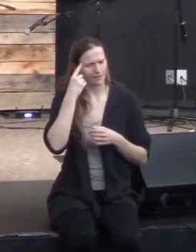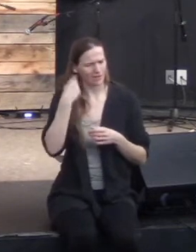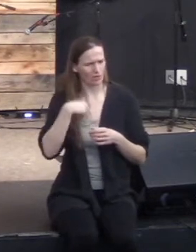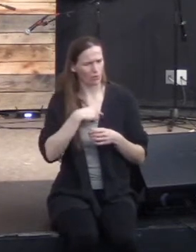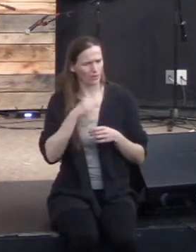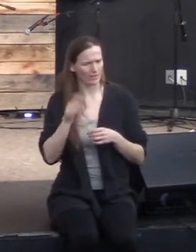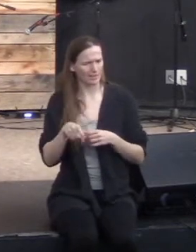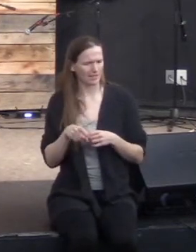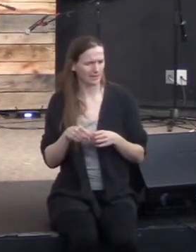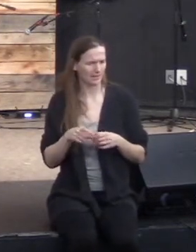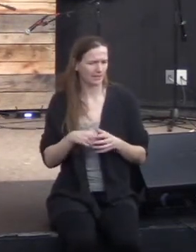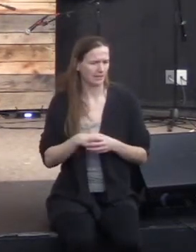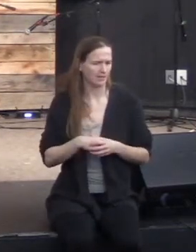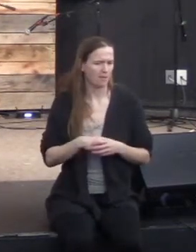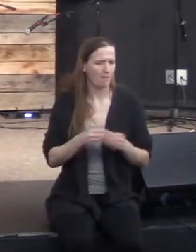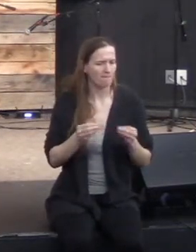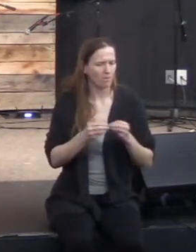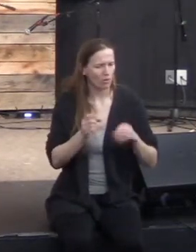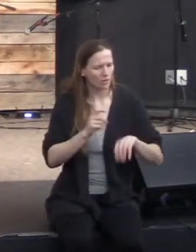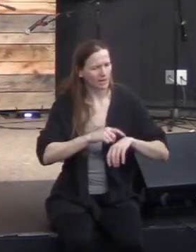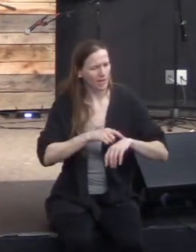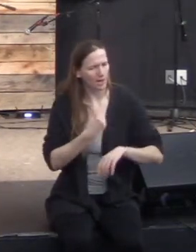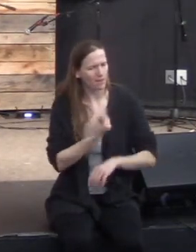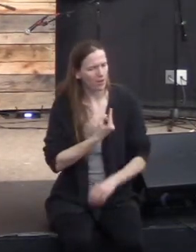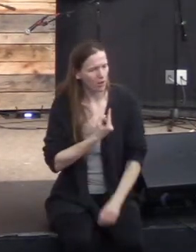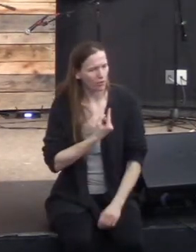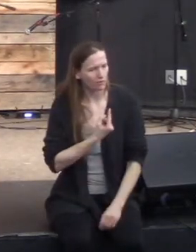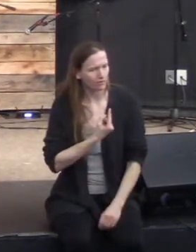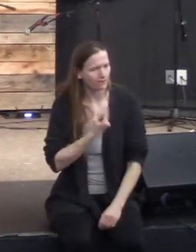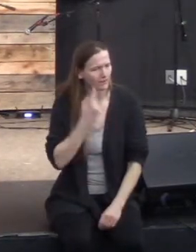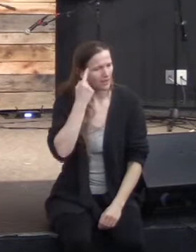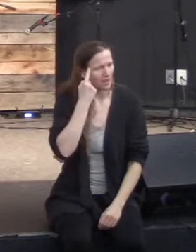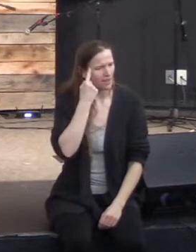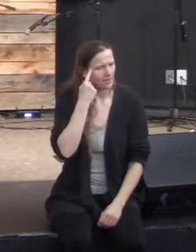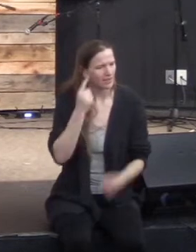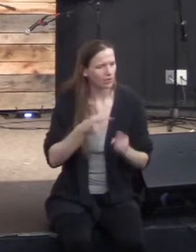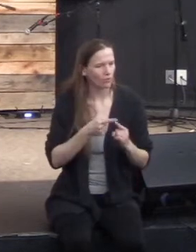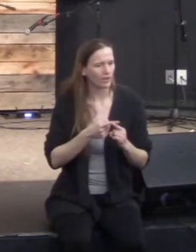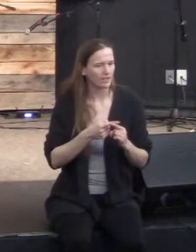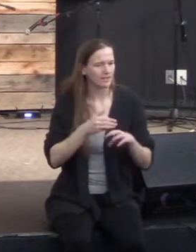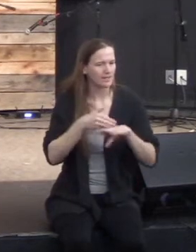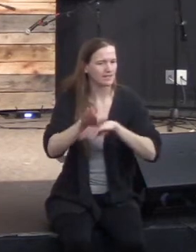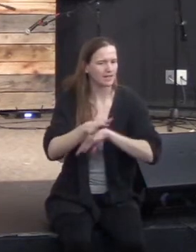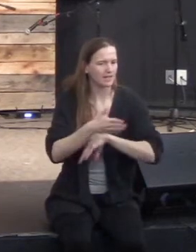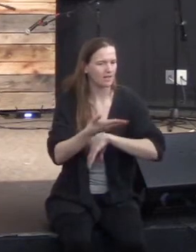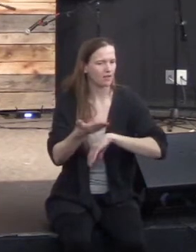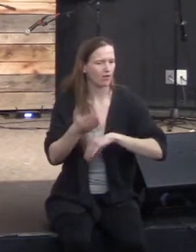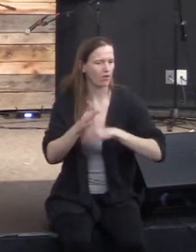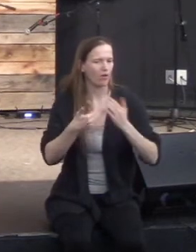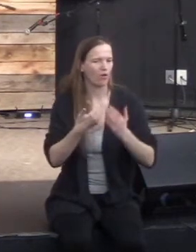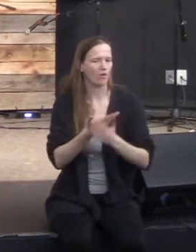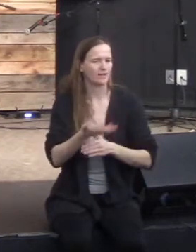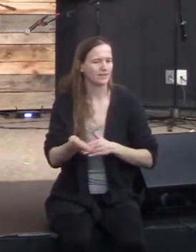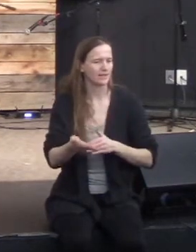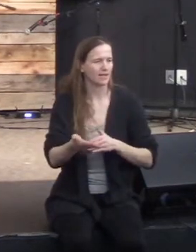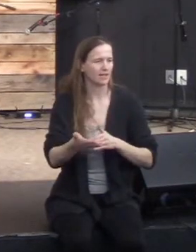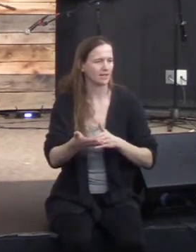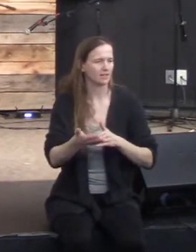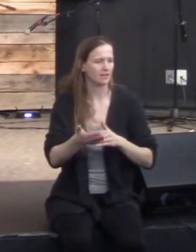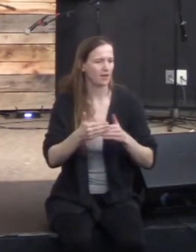I think the possessions going across first finally gave him a moment to really wrestle with the question,